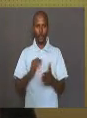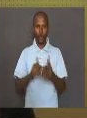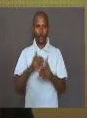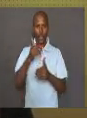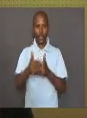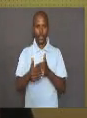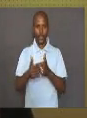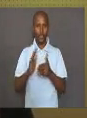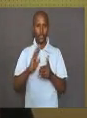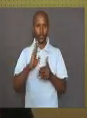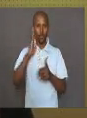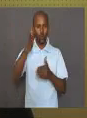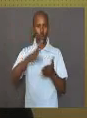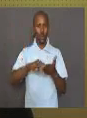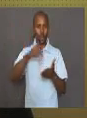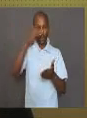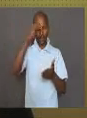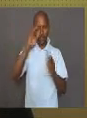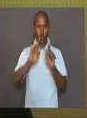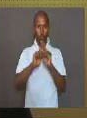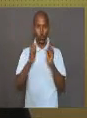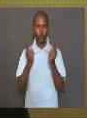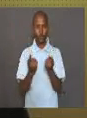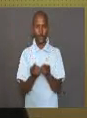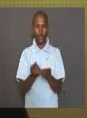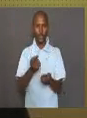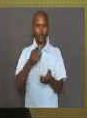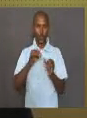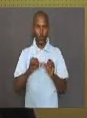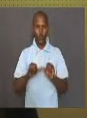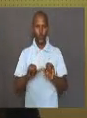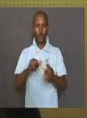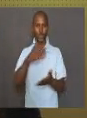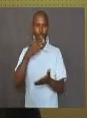Next, we will learn about grouped continuous data.